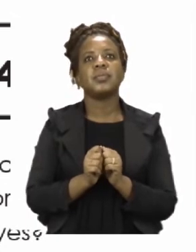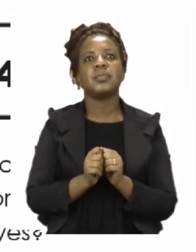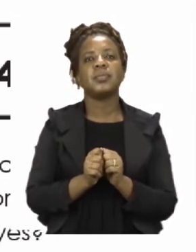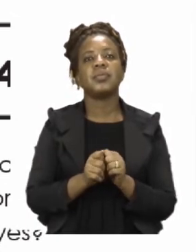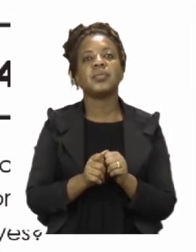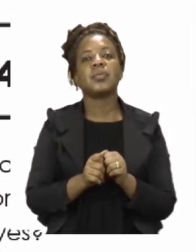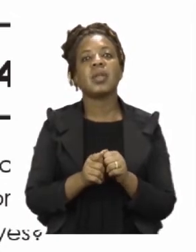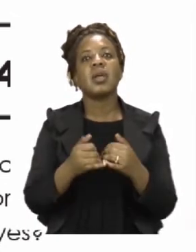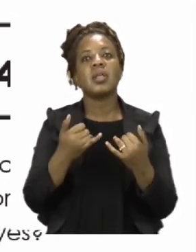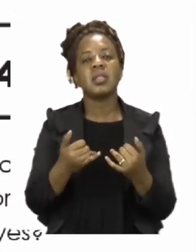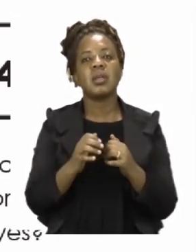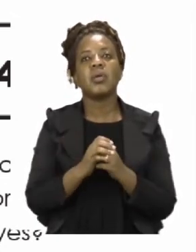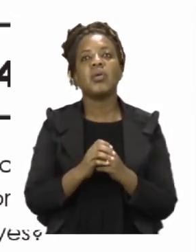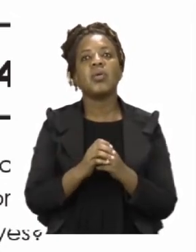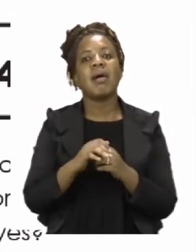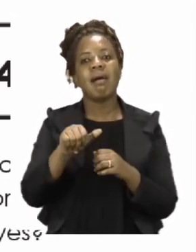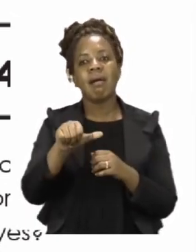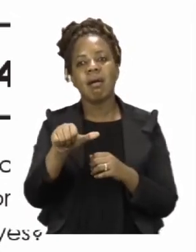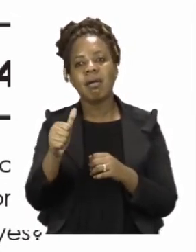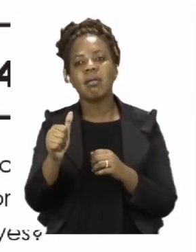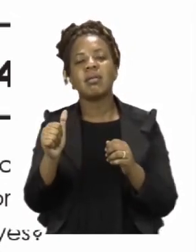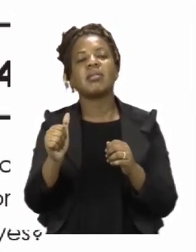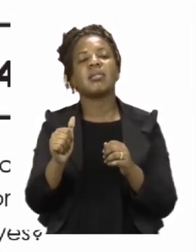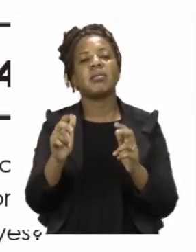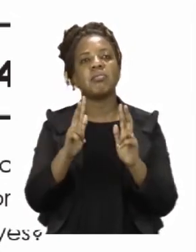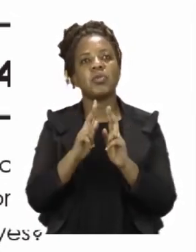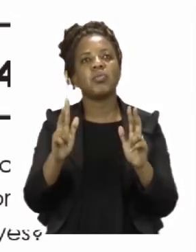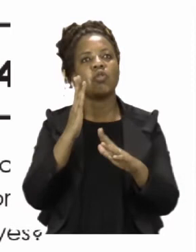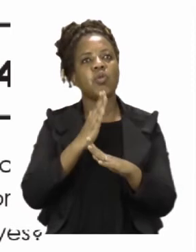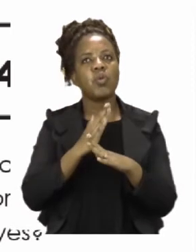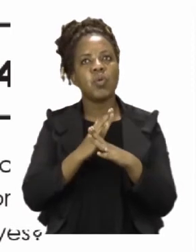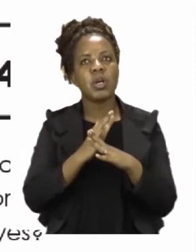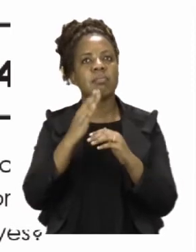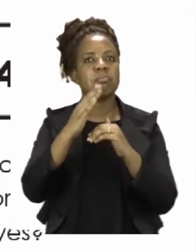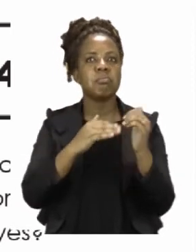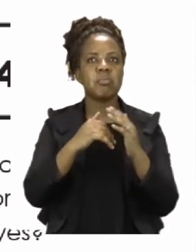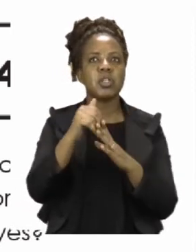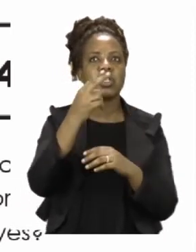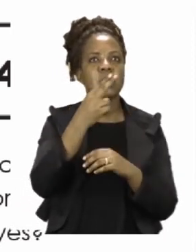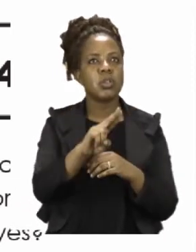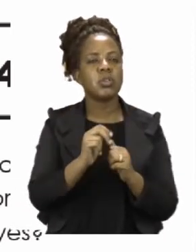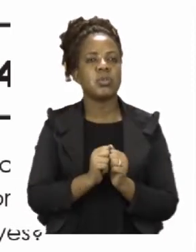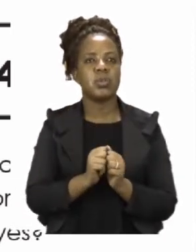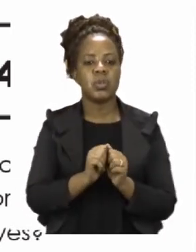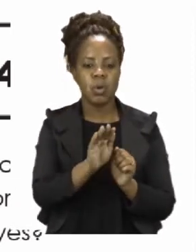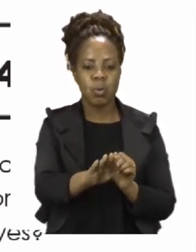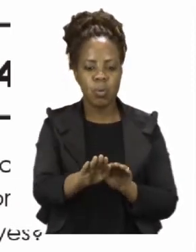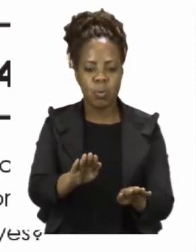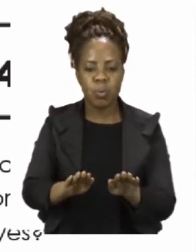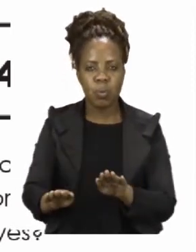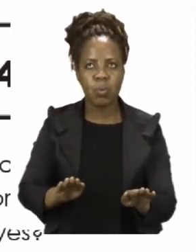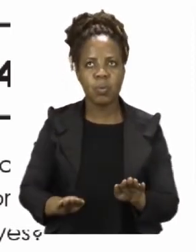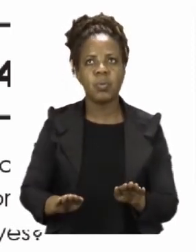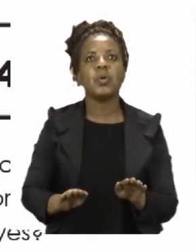time, I'm not going to do all of them with you, just number 2. Now, remember, with a